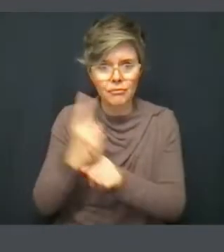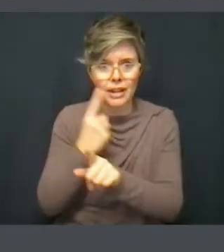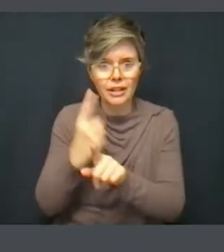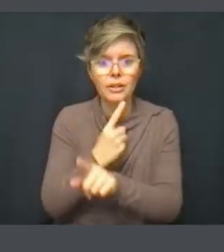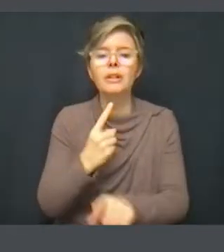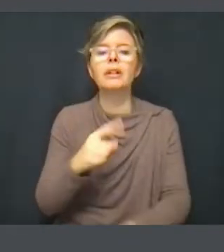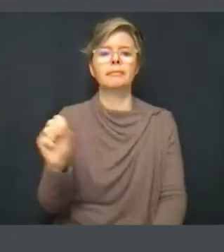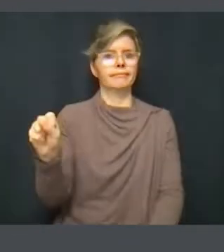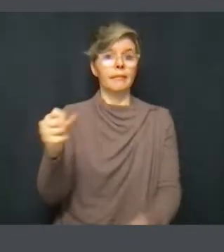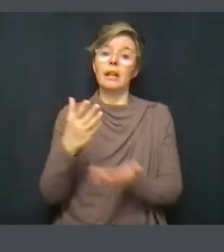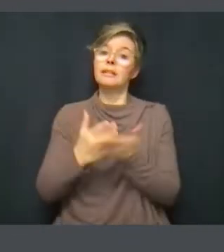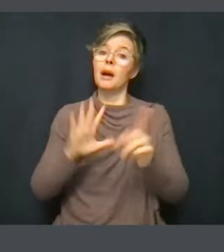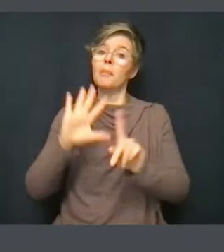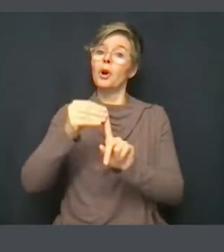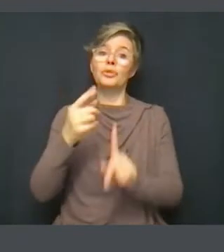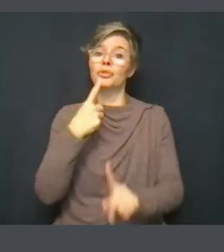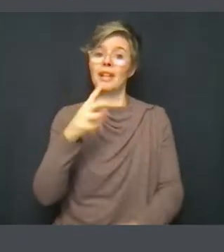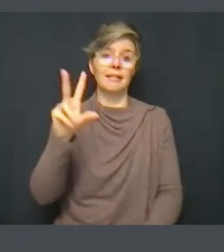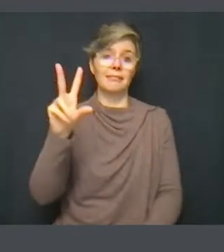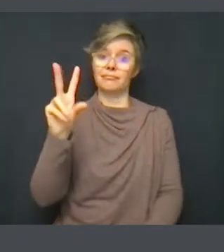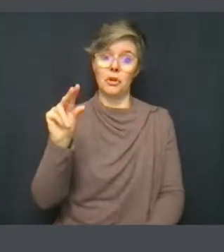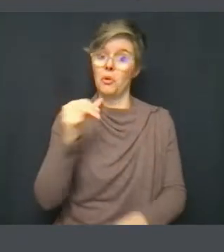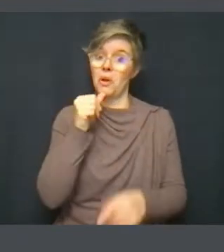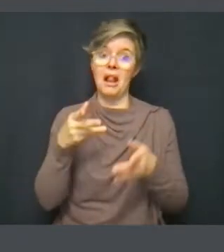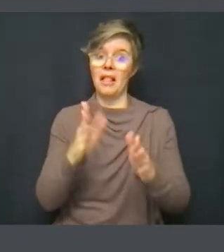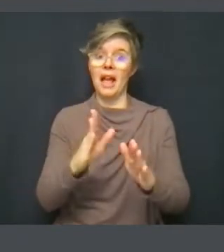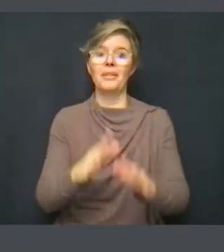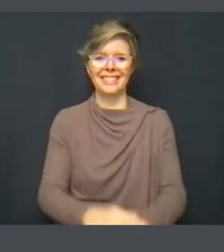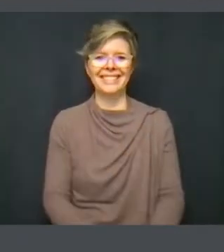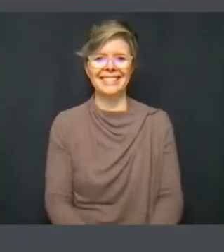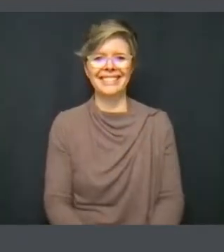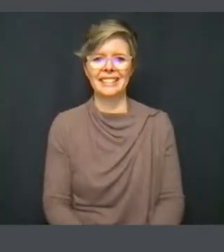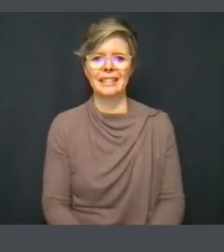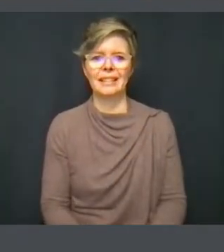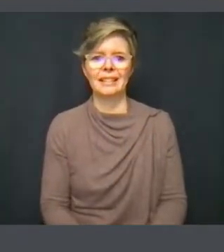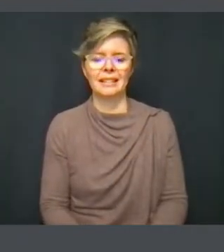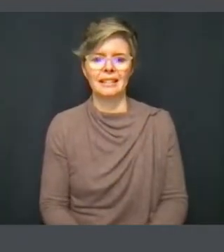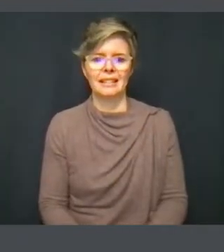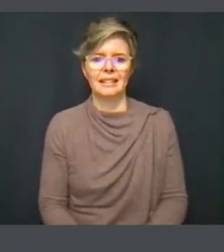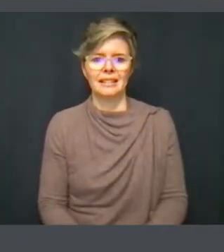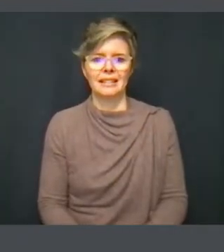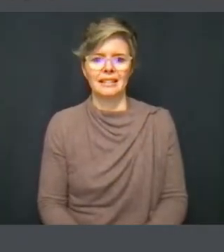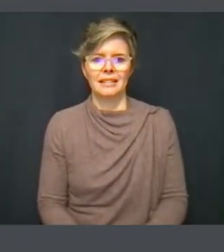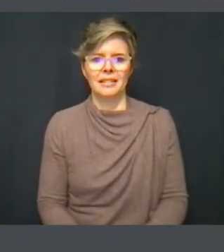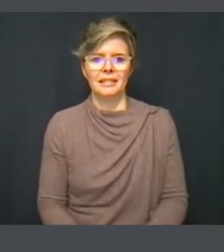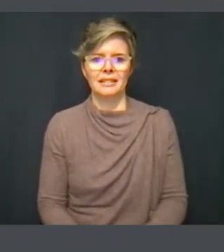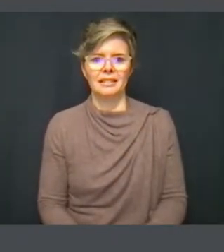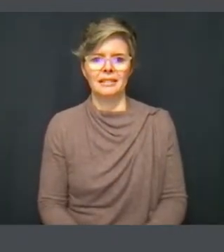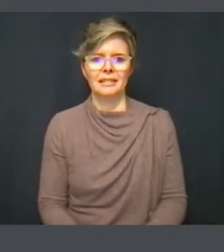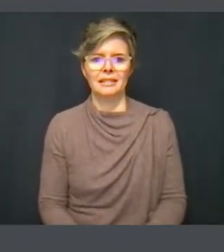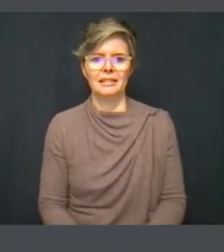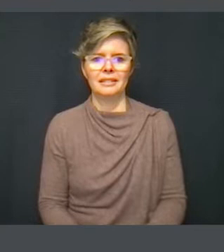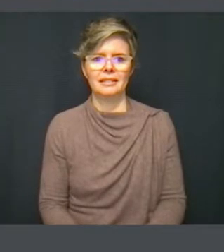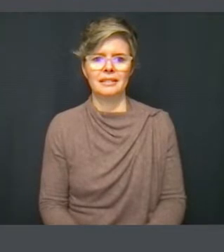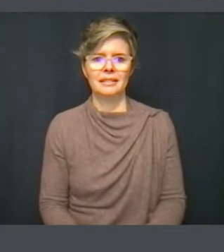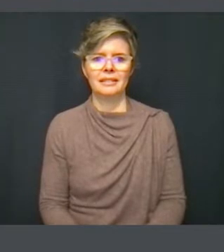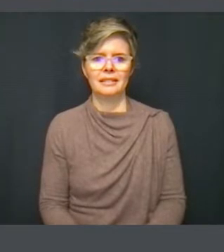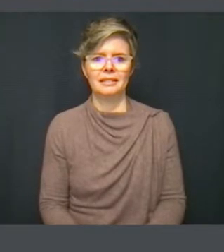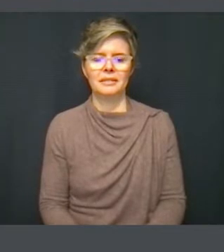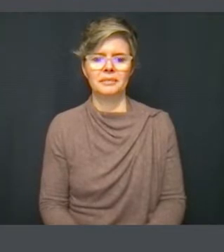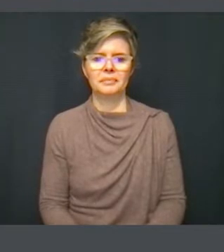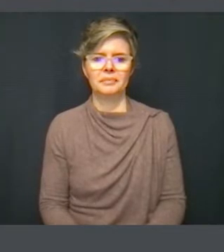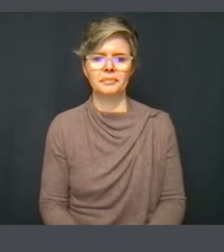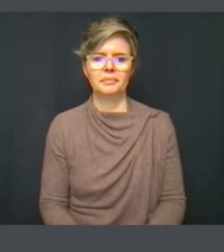at you, right? So these are kinds of things you just kind of want to be aware of, right? And the other piece here